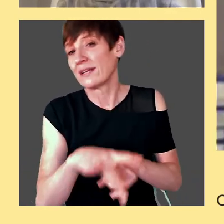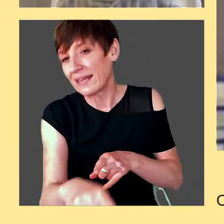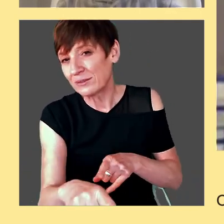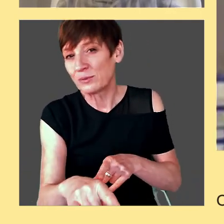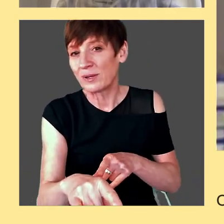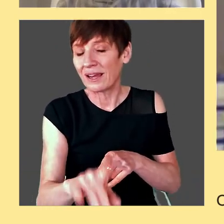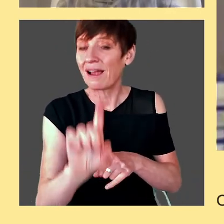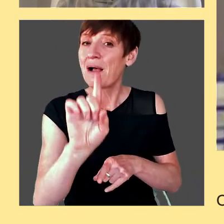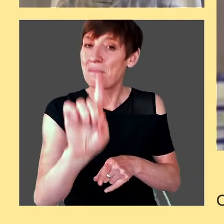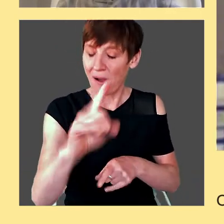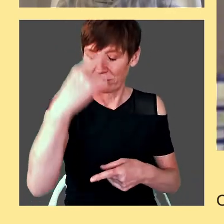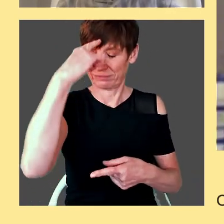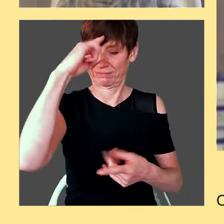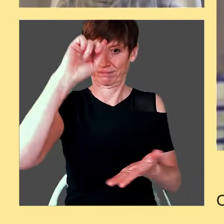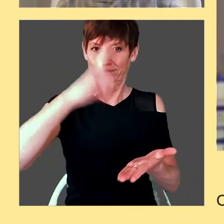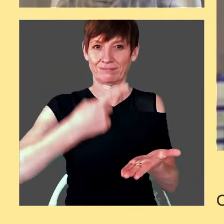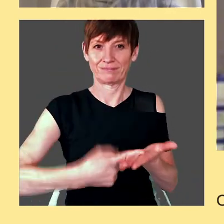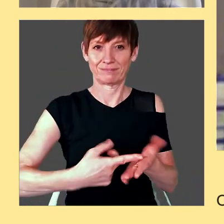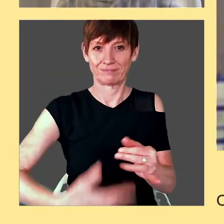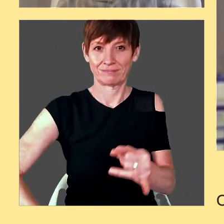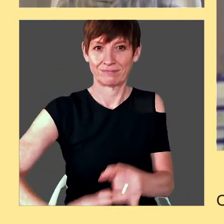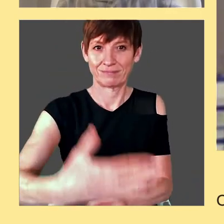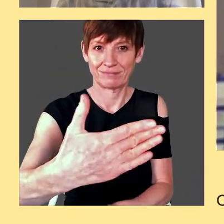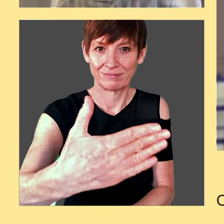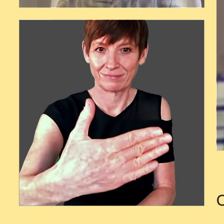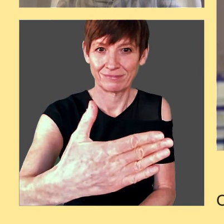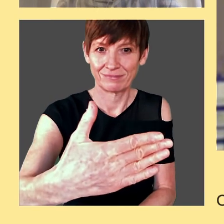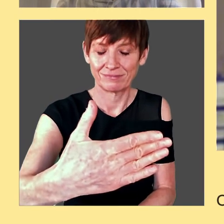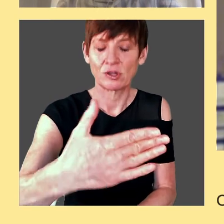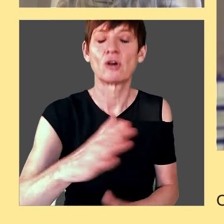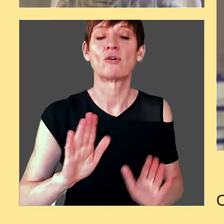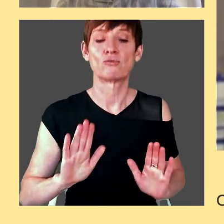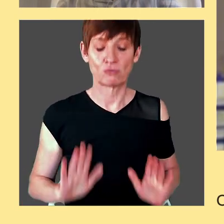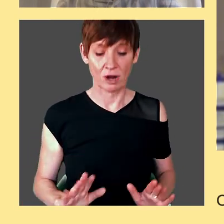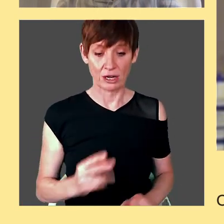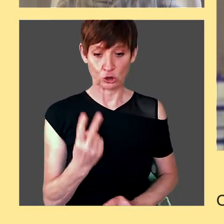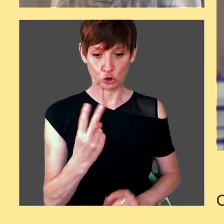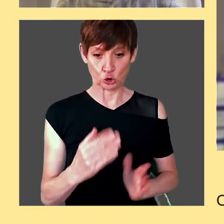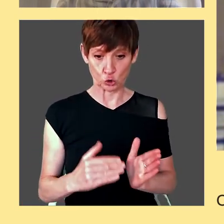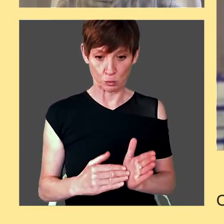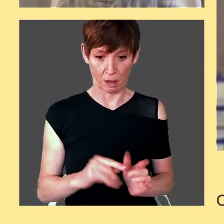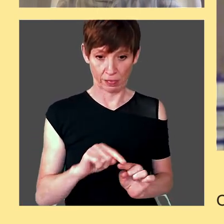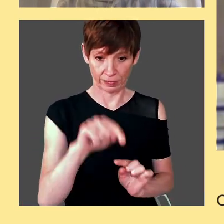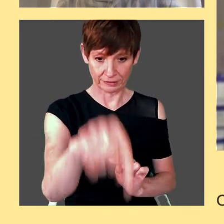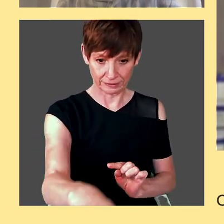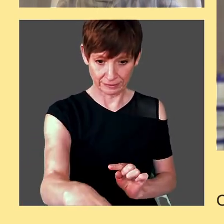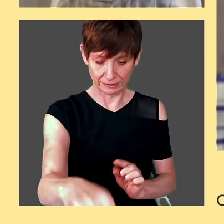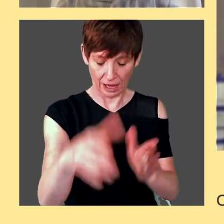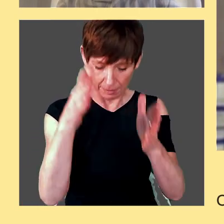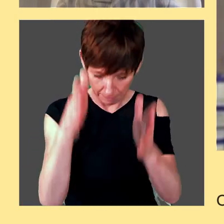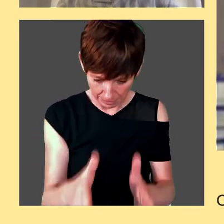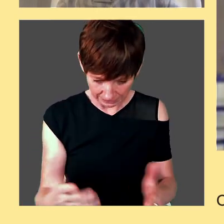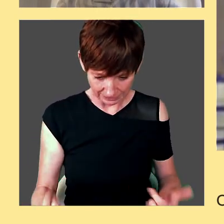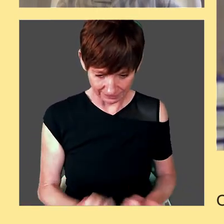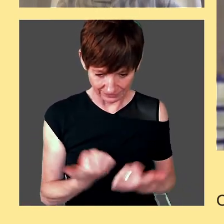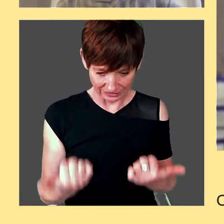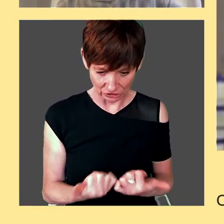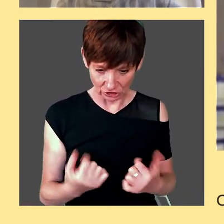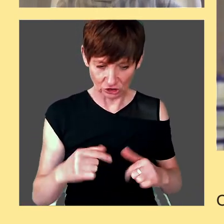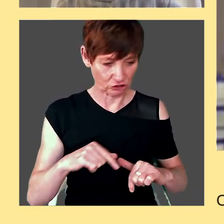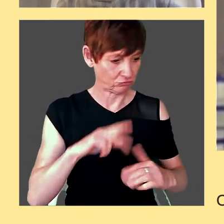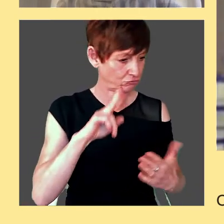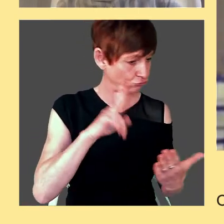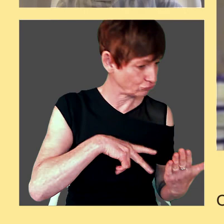you make a deadline for yourself, until next 2 months, I have to finish this, for example, reading,